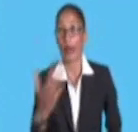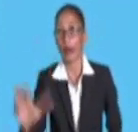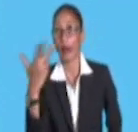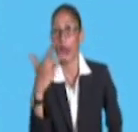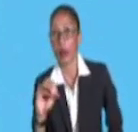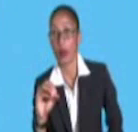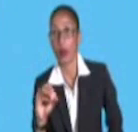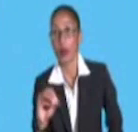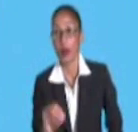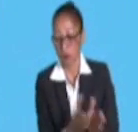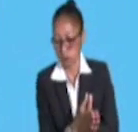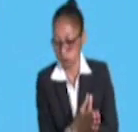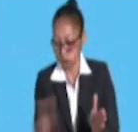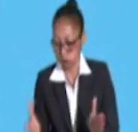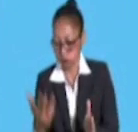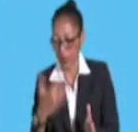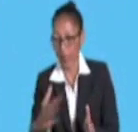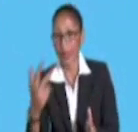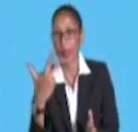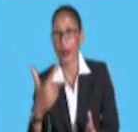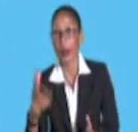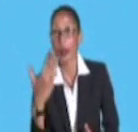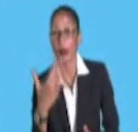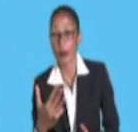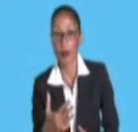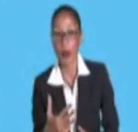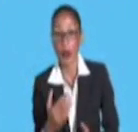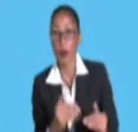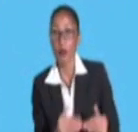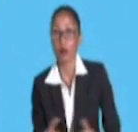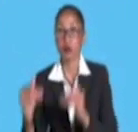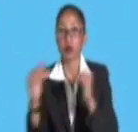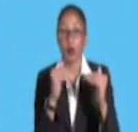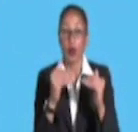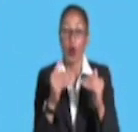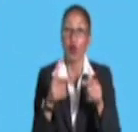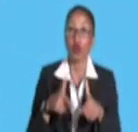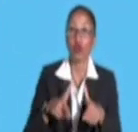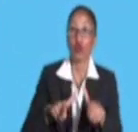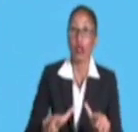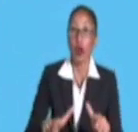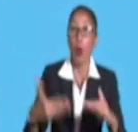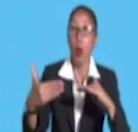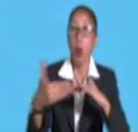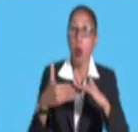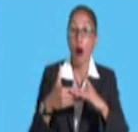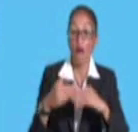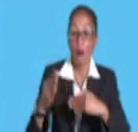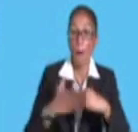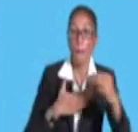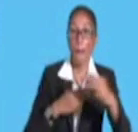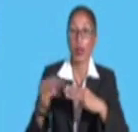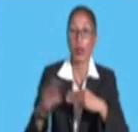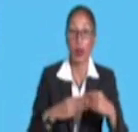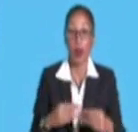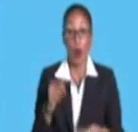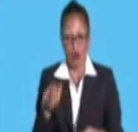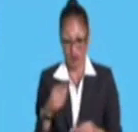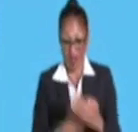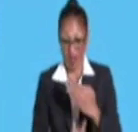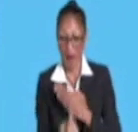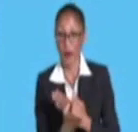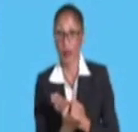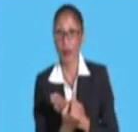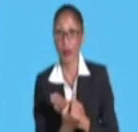and 1989, I rose through the ranks to become Transport and Wharf Operations Manager. During this time,